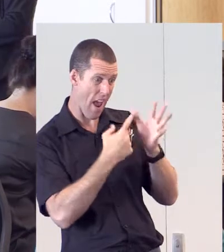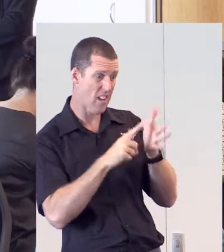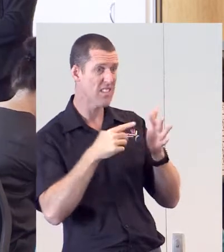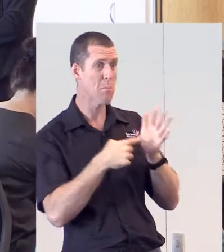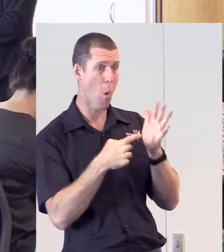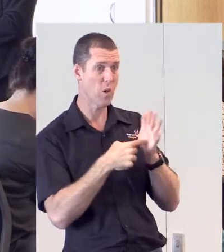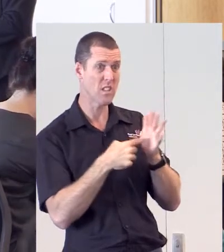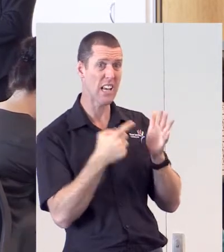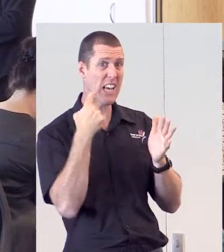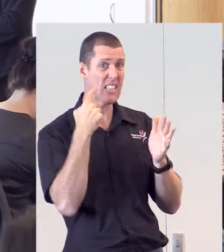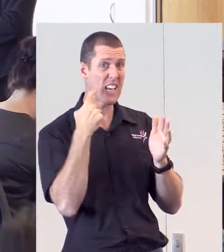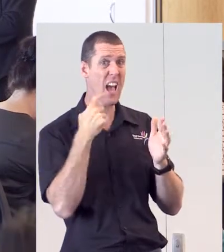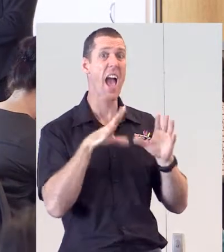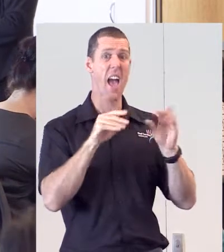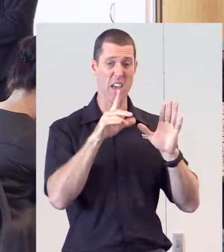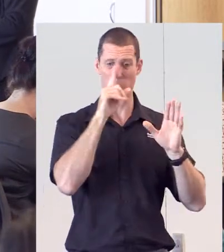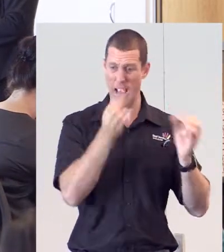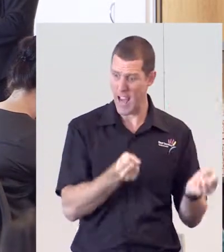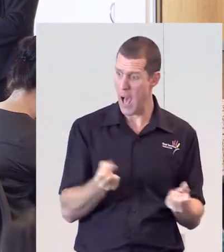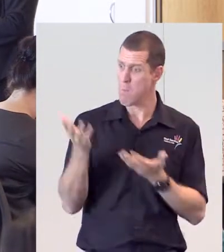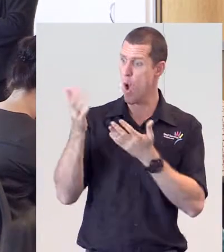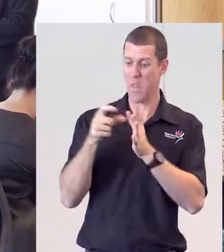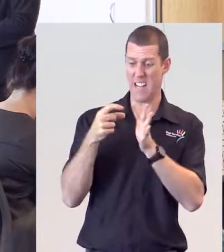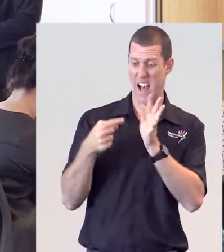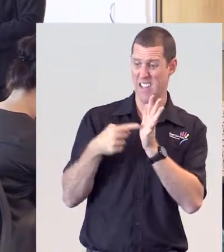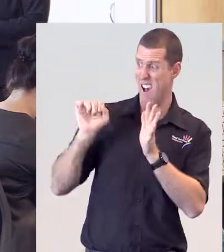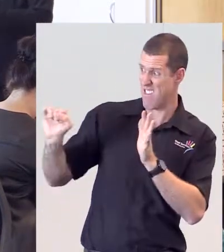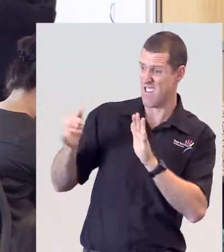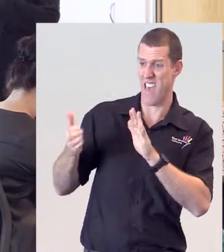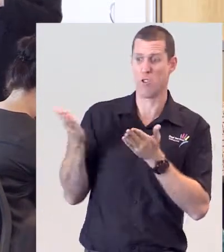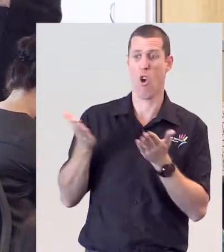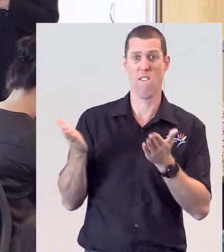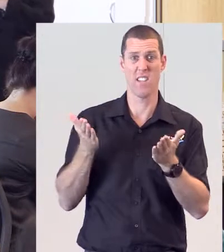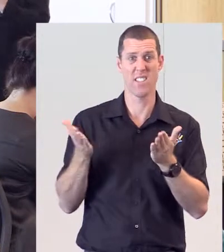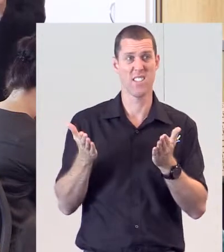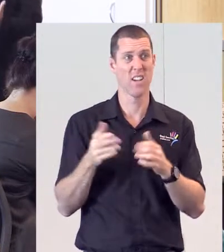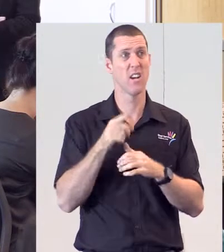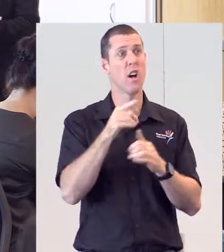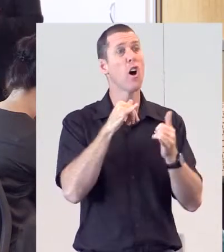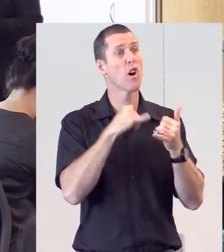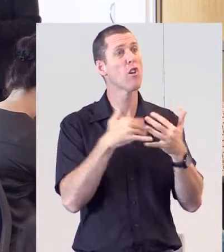then be uploaded to your service. And that's a win-win.